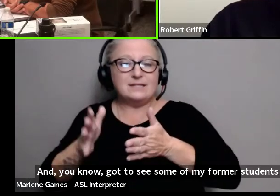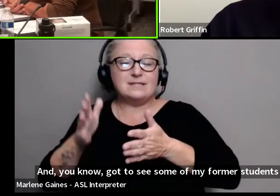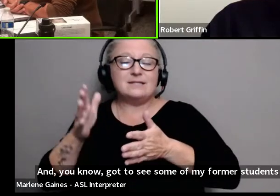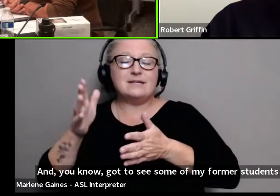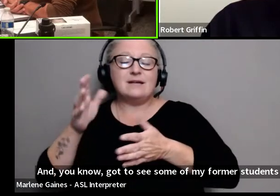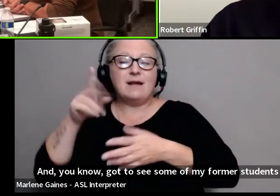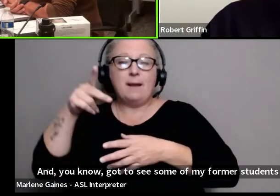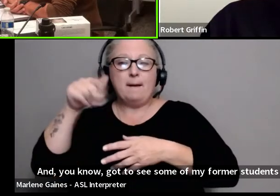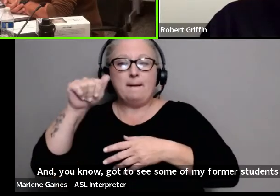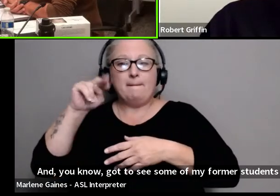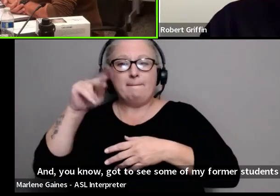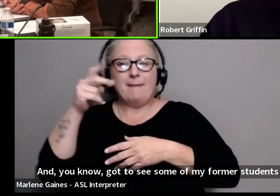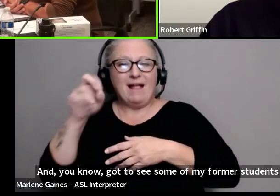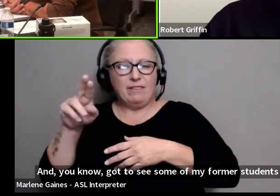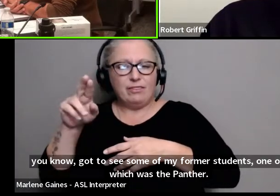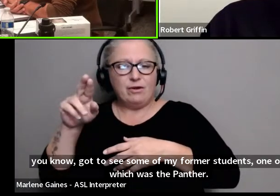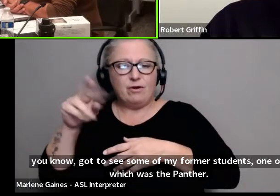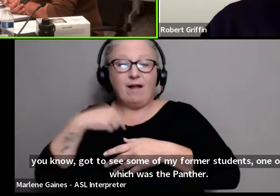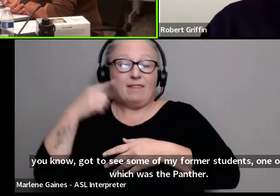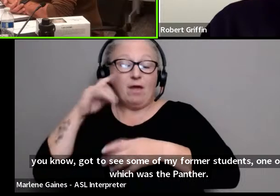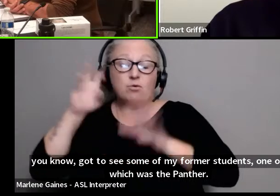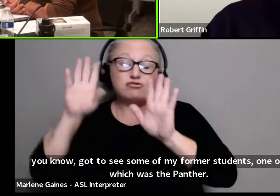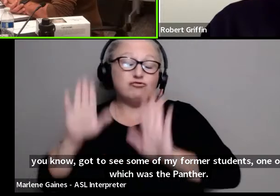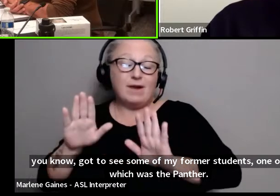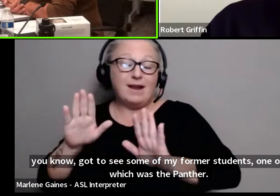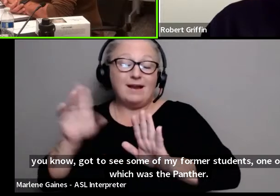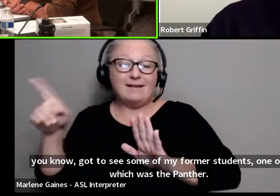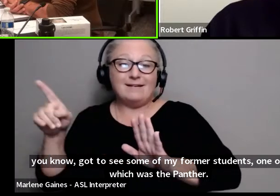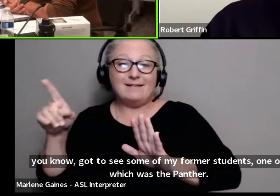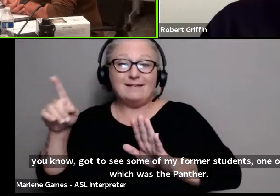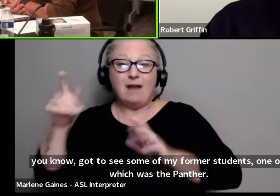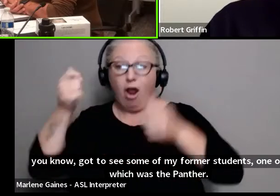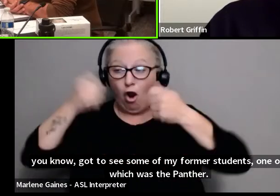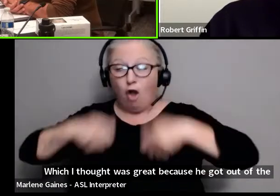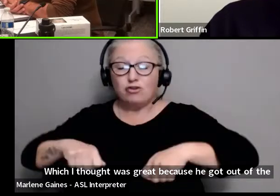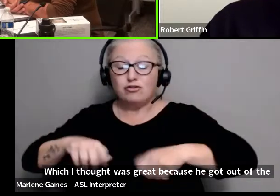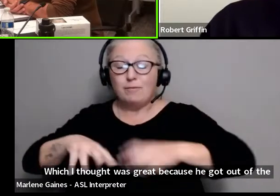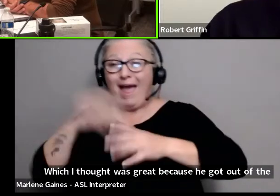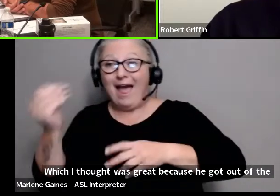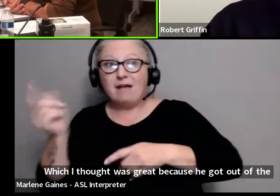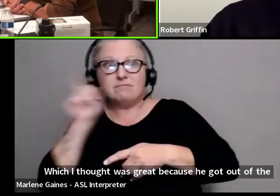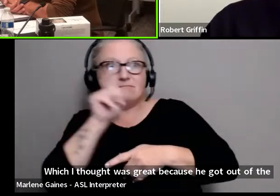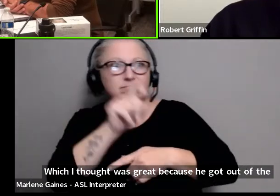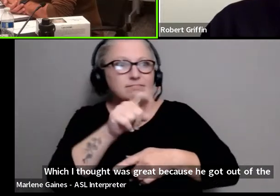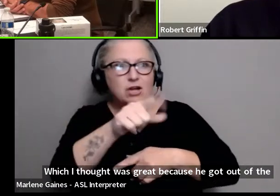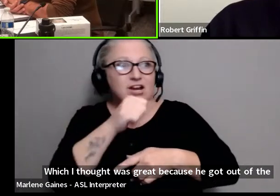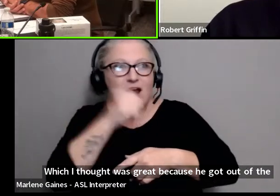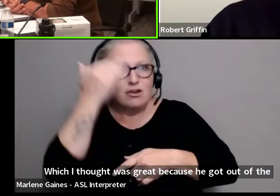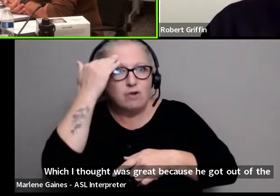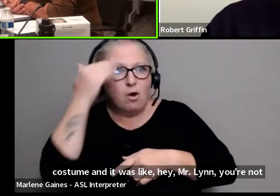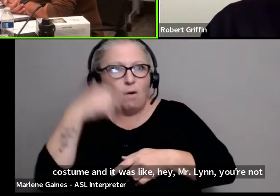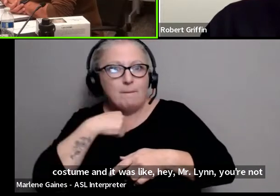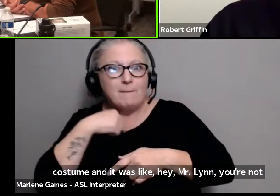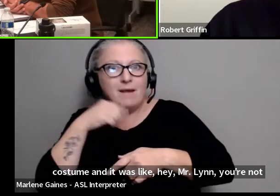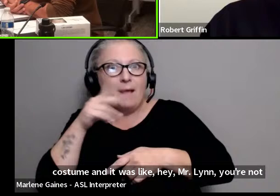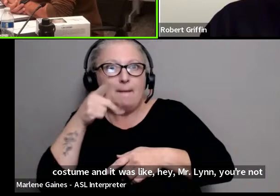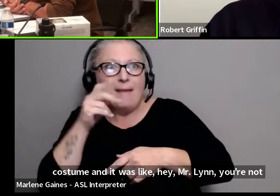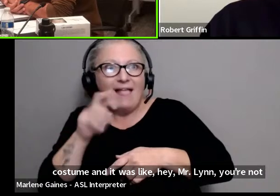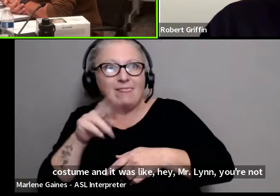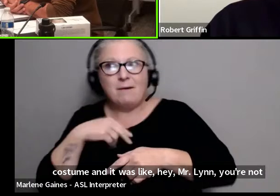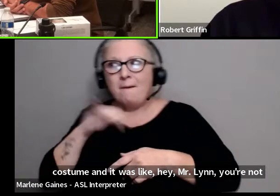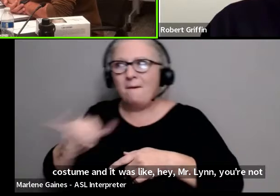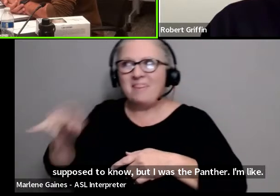the Panther, which I thought was great because he got out of the costume and it was like, "Hey, Mr. Lynn, you're not supposed to know, but I was the Panther." I'm like, "That's cool.